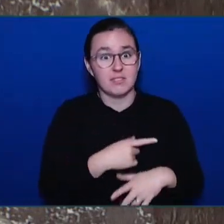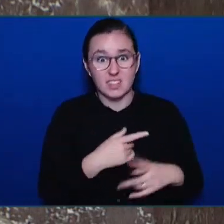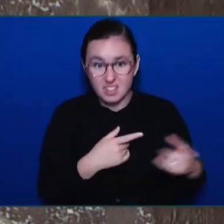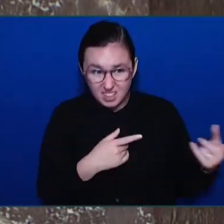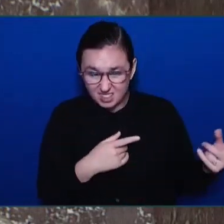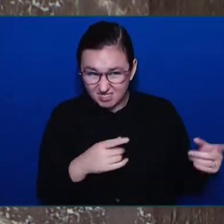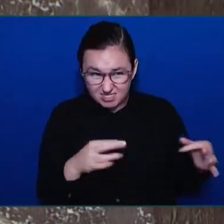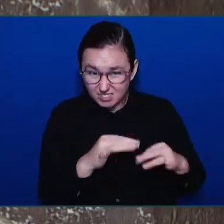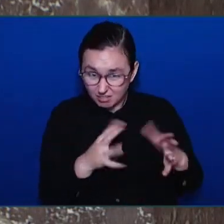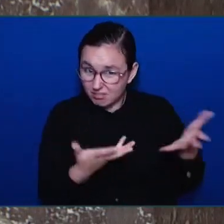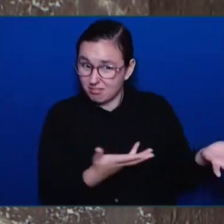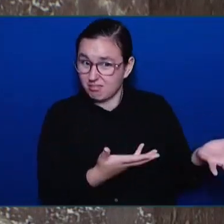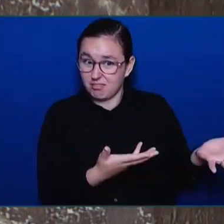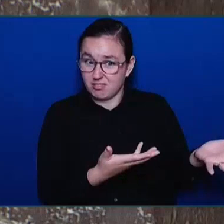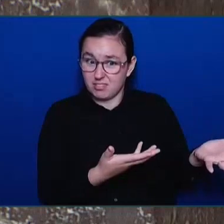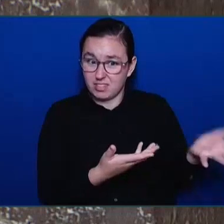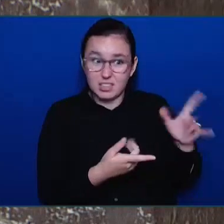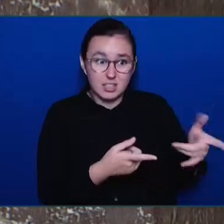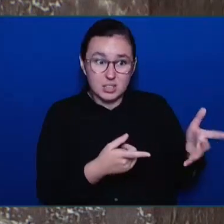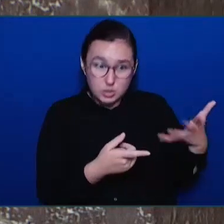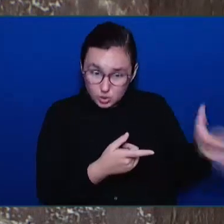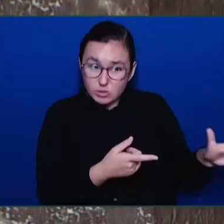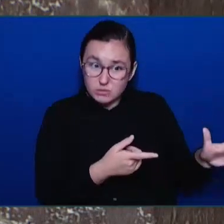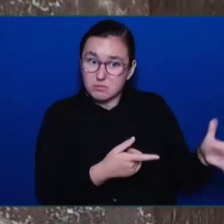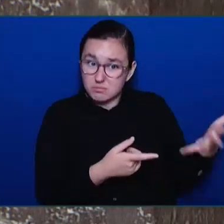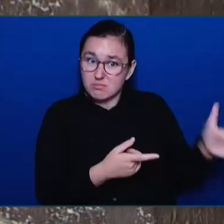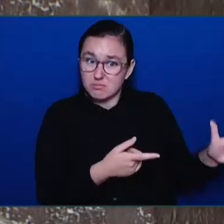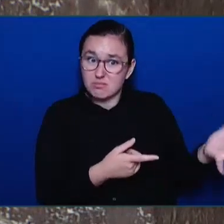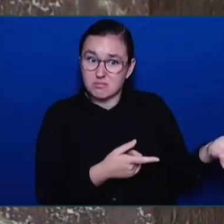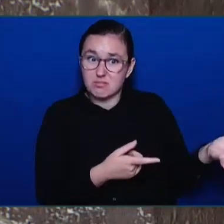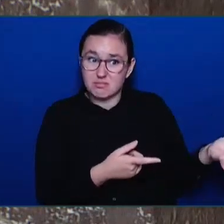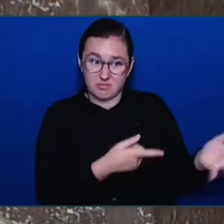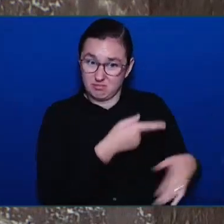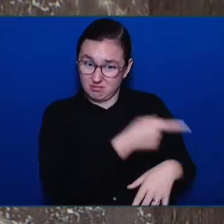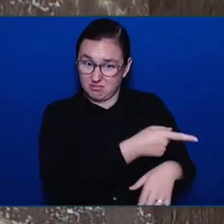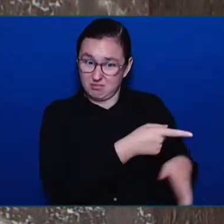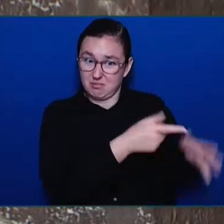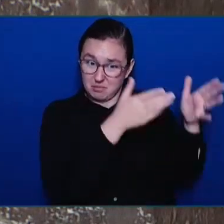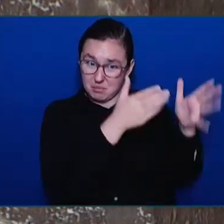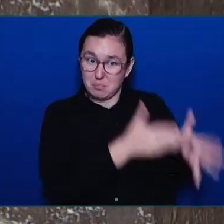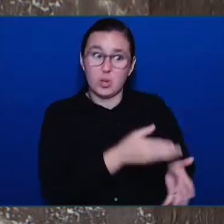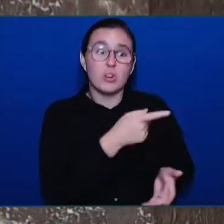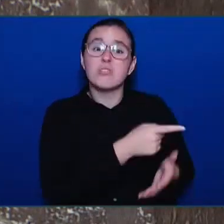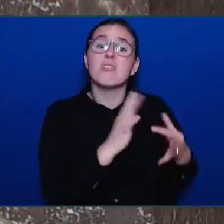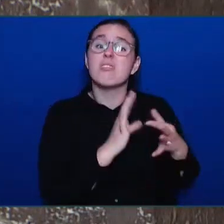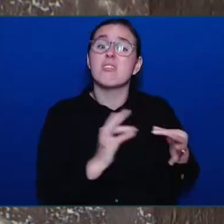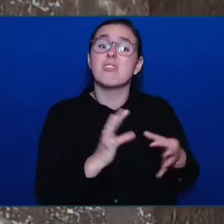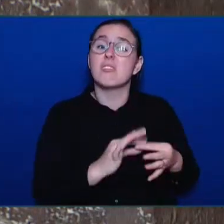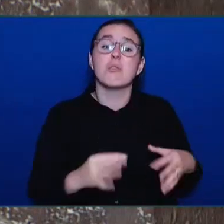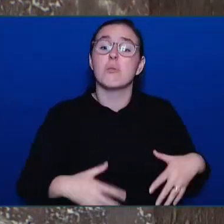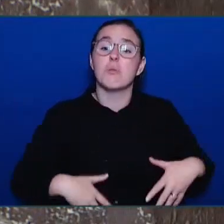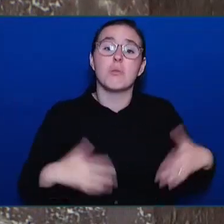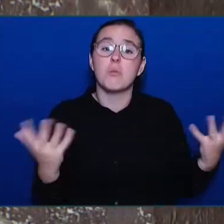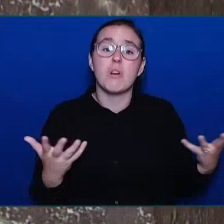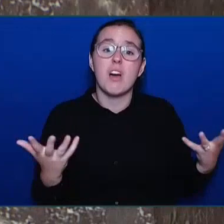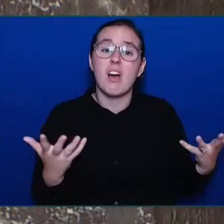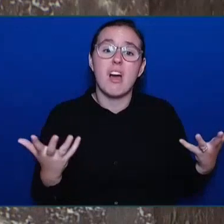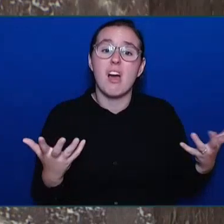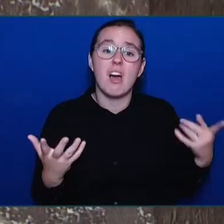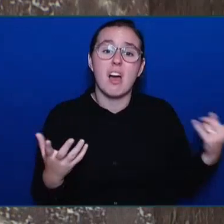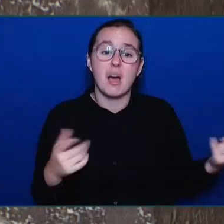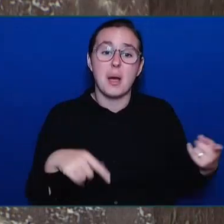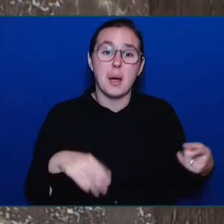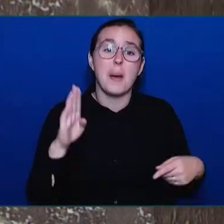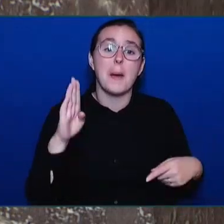Opposition, said? Wrap it up, please. He said, from BC's perspective, we think this is a good thing. I appreciate the